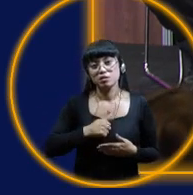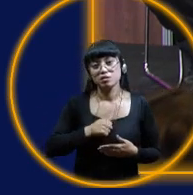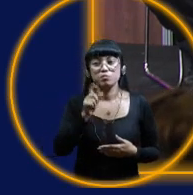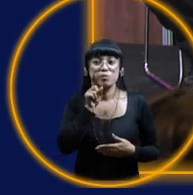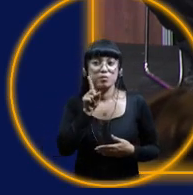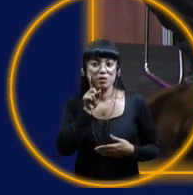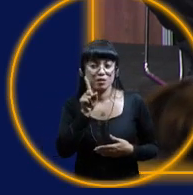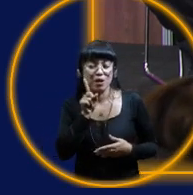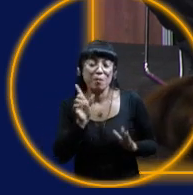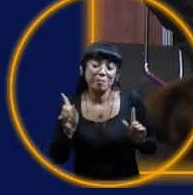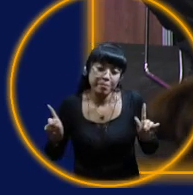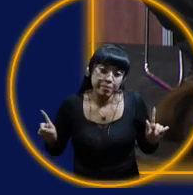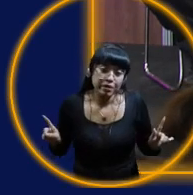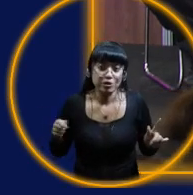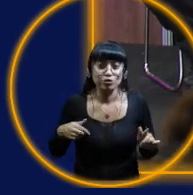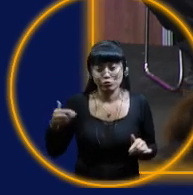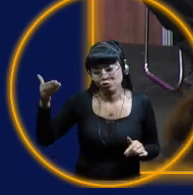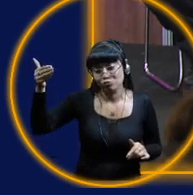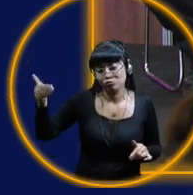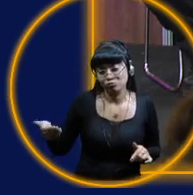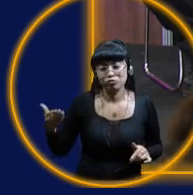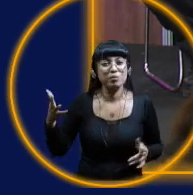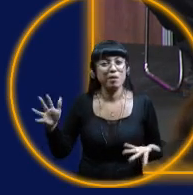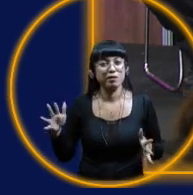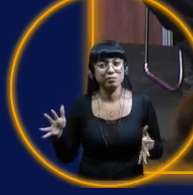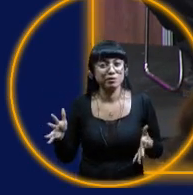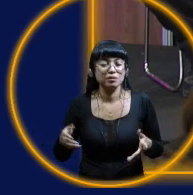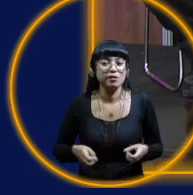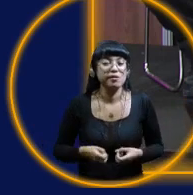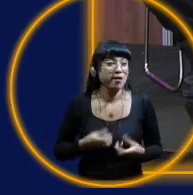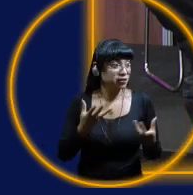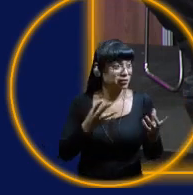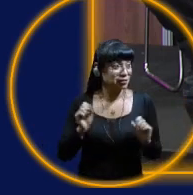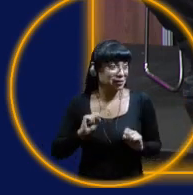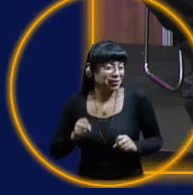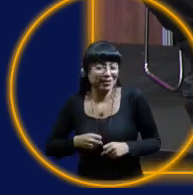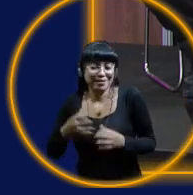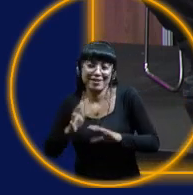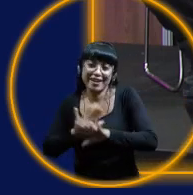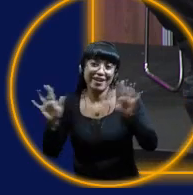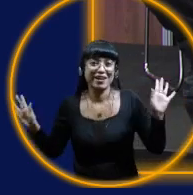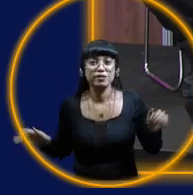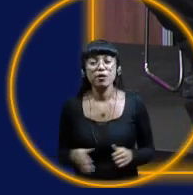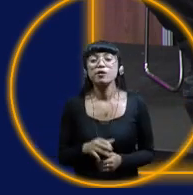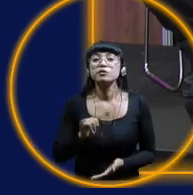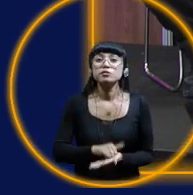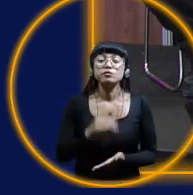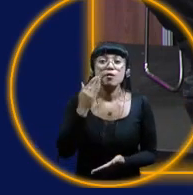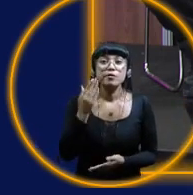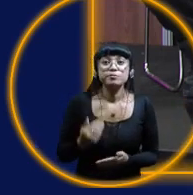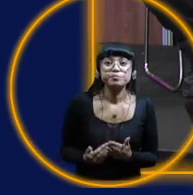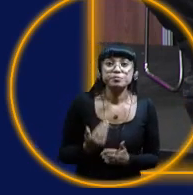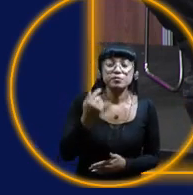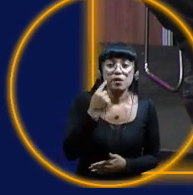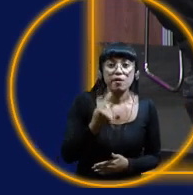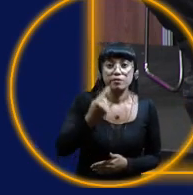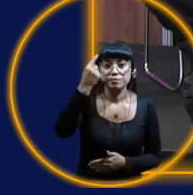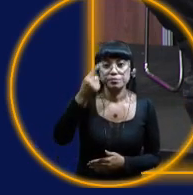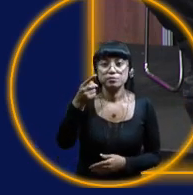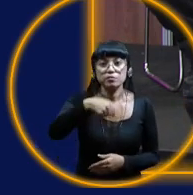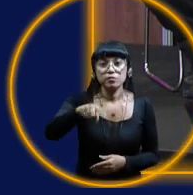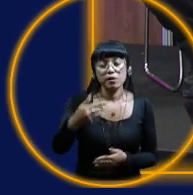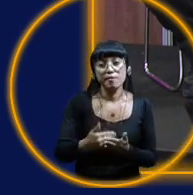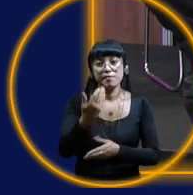guy. You were manifesting. I was manifesting, yeah. When was the first time you started working together?